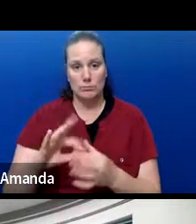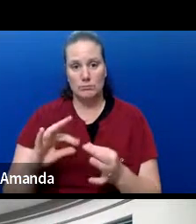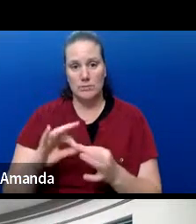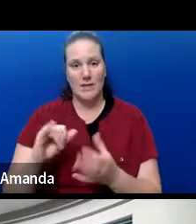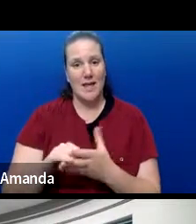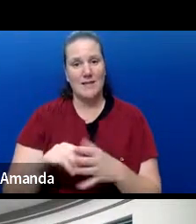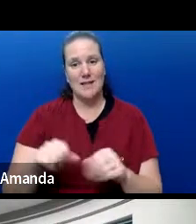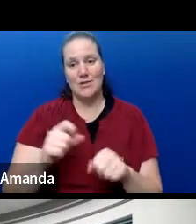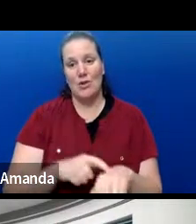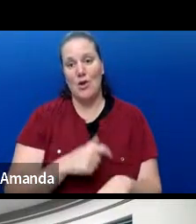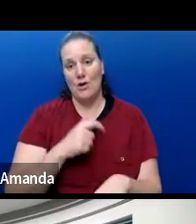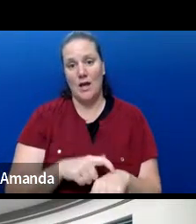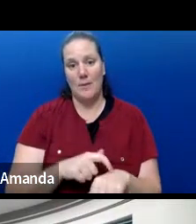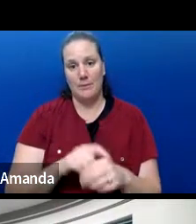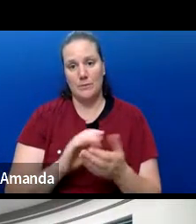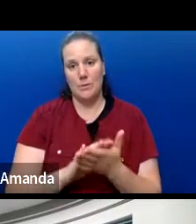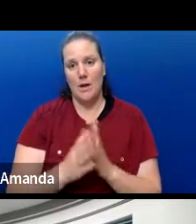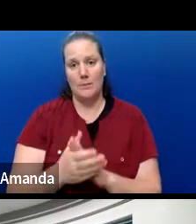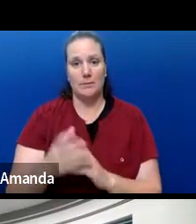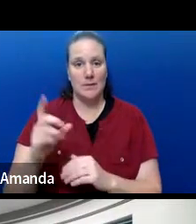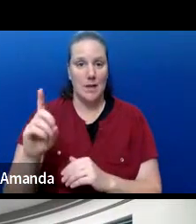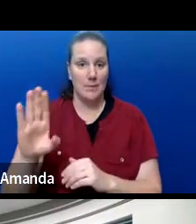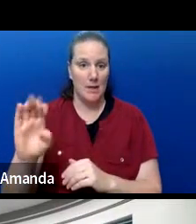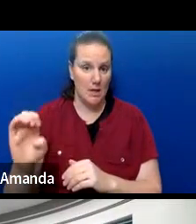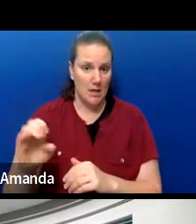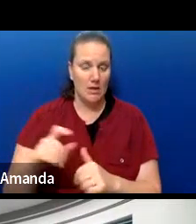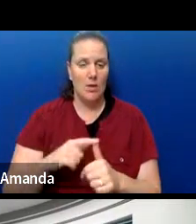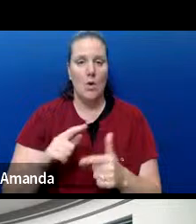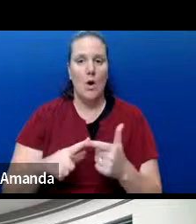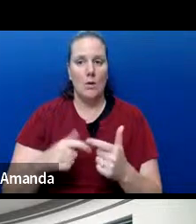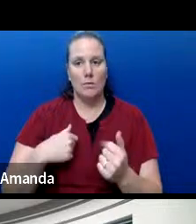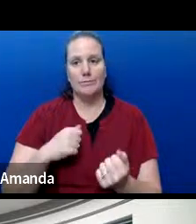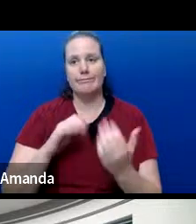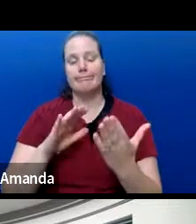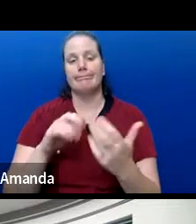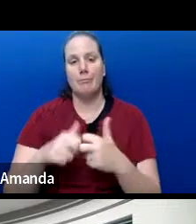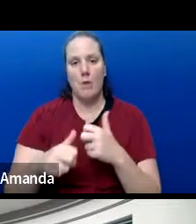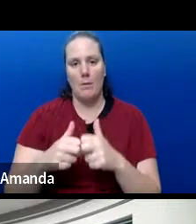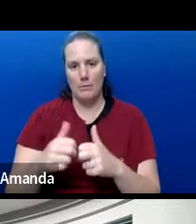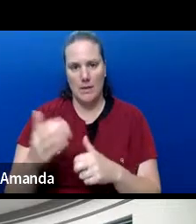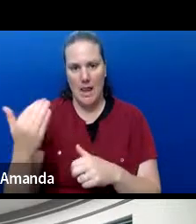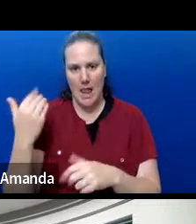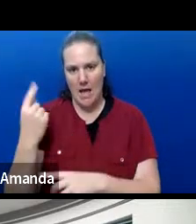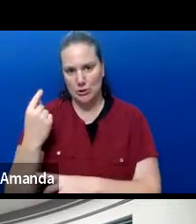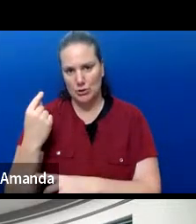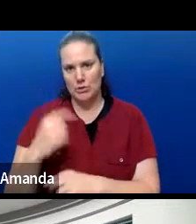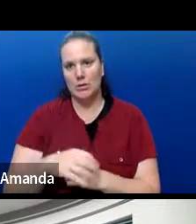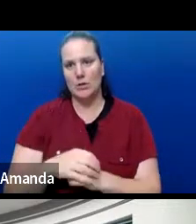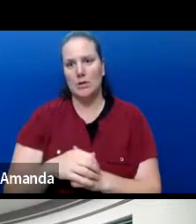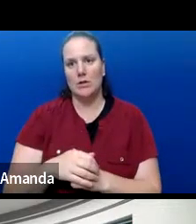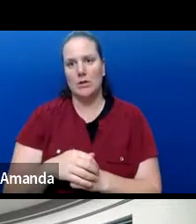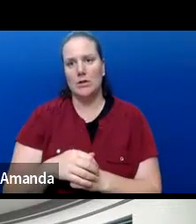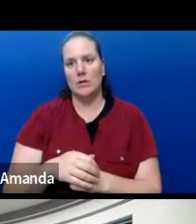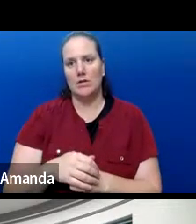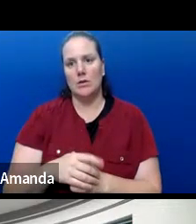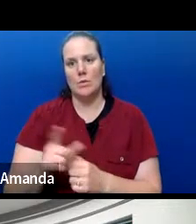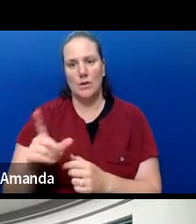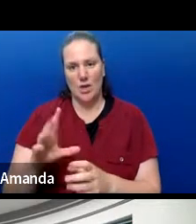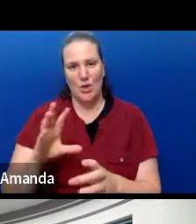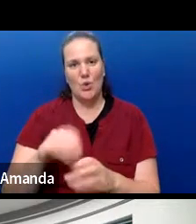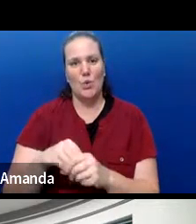long time to become DBE, or even, you know, we ran into this problem last year. We got a DEQ to